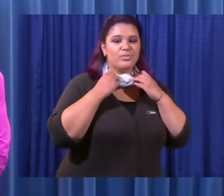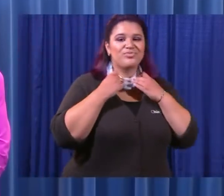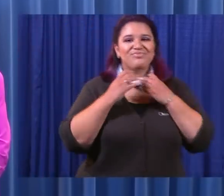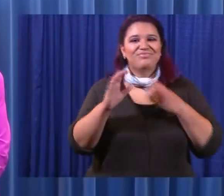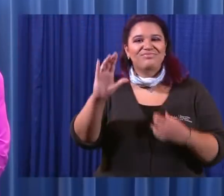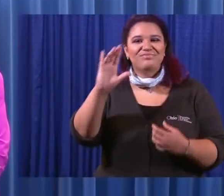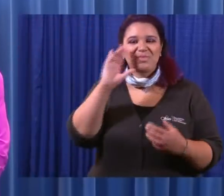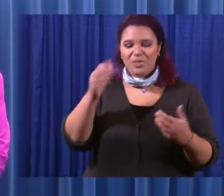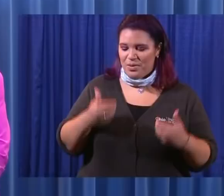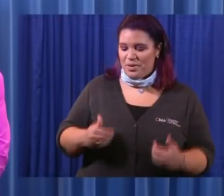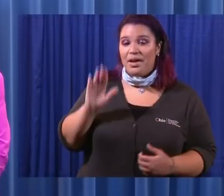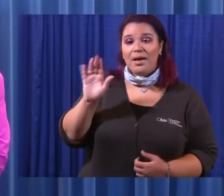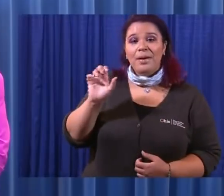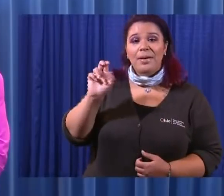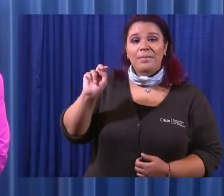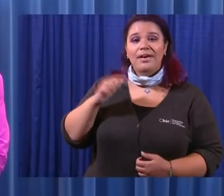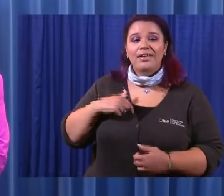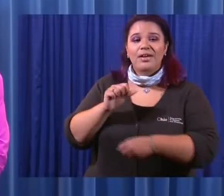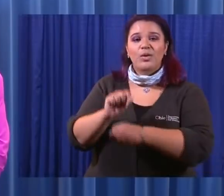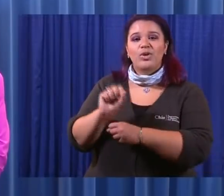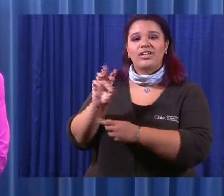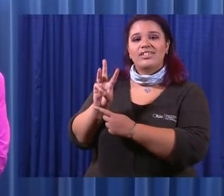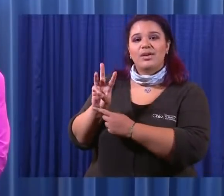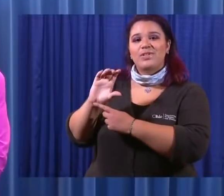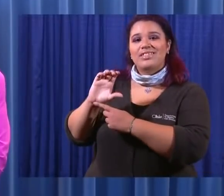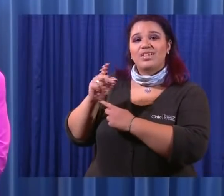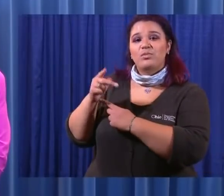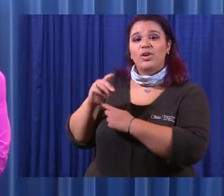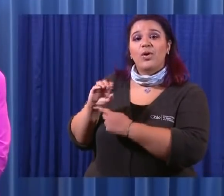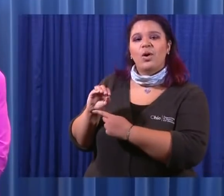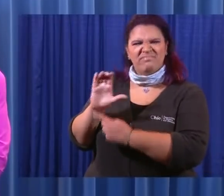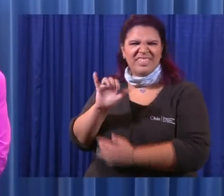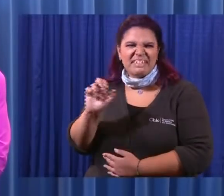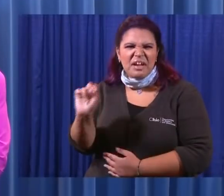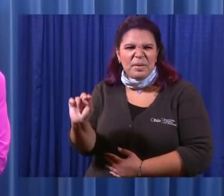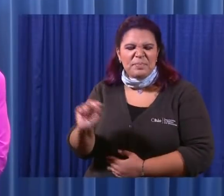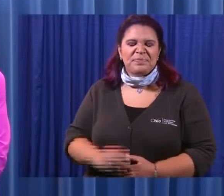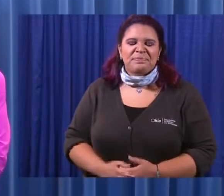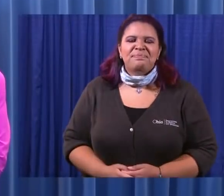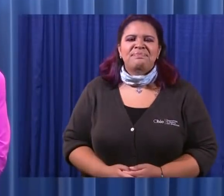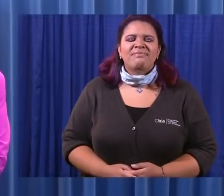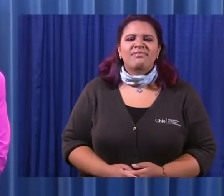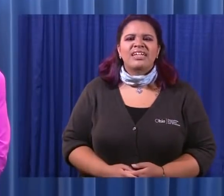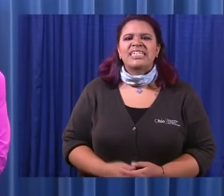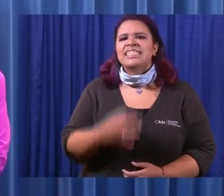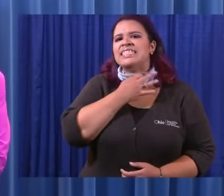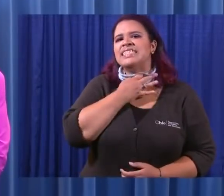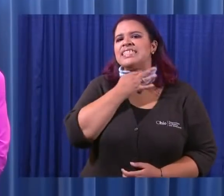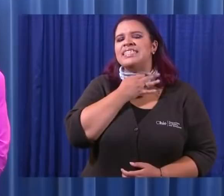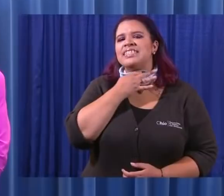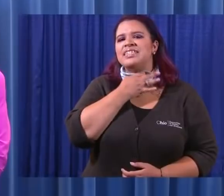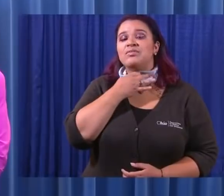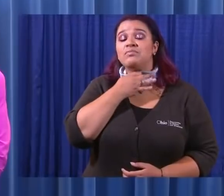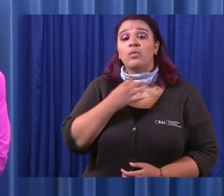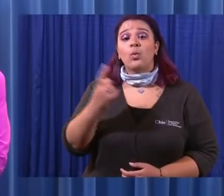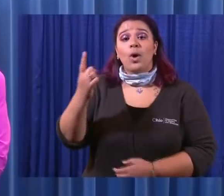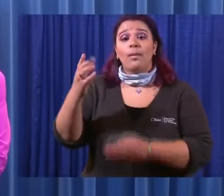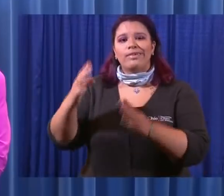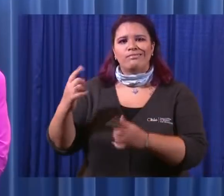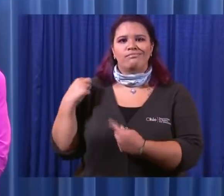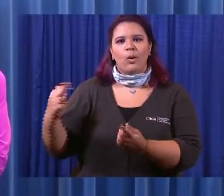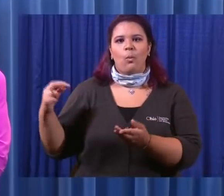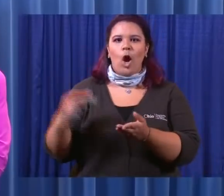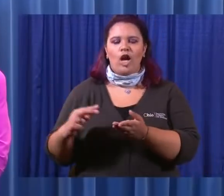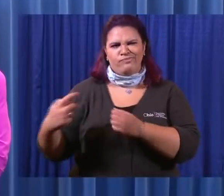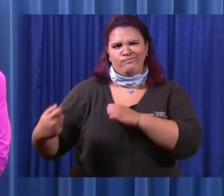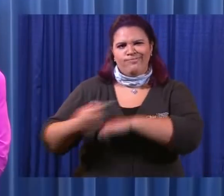Hello, Governor. Ben Schwartz with WCPO in Cincinnati. Governor, I want to ask a question sent in from a viewer.